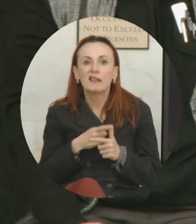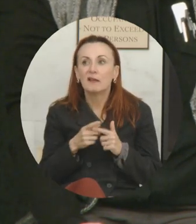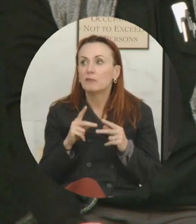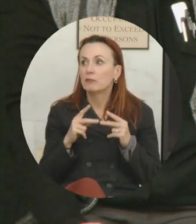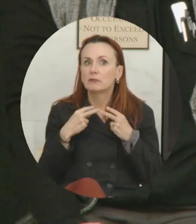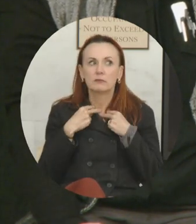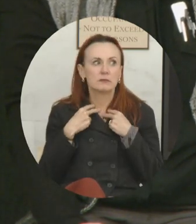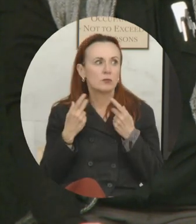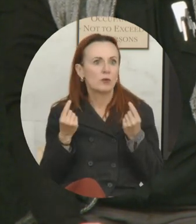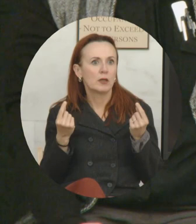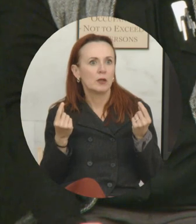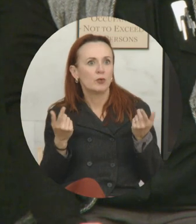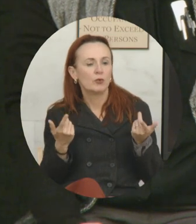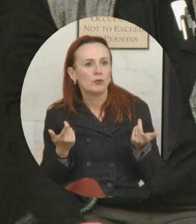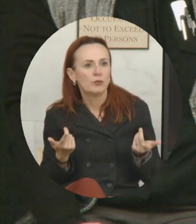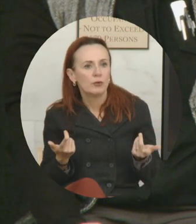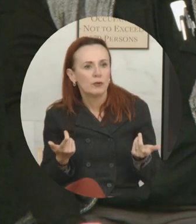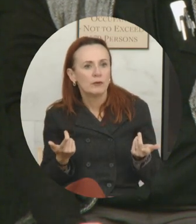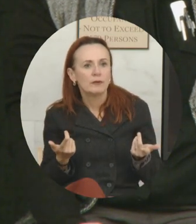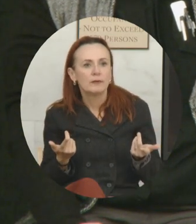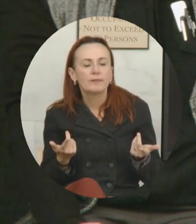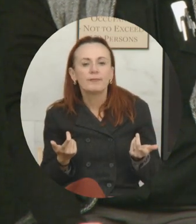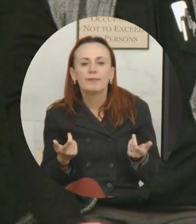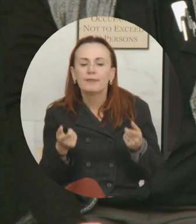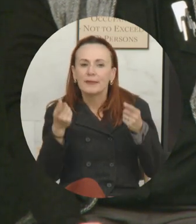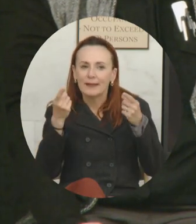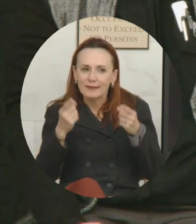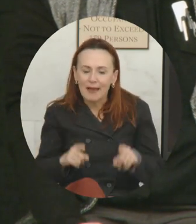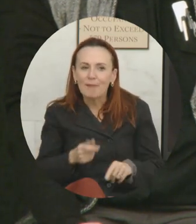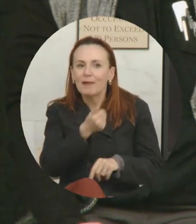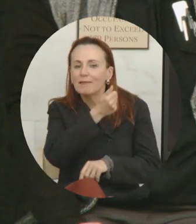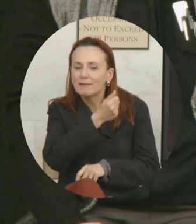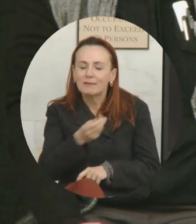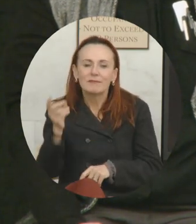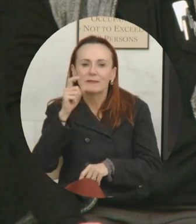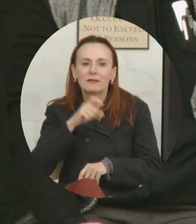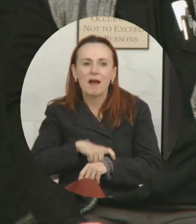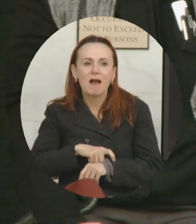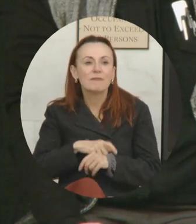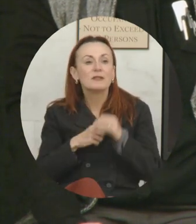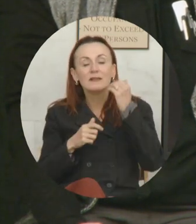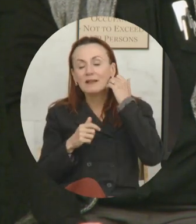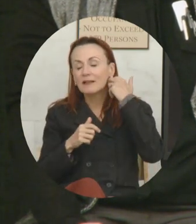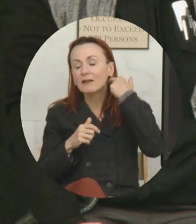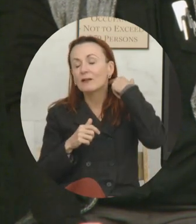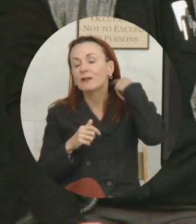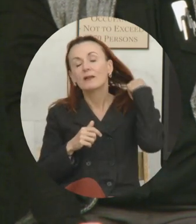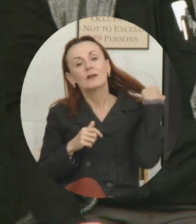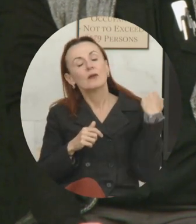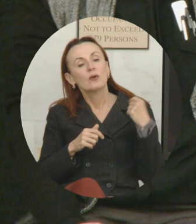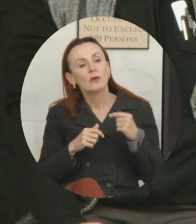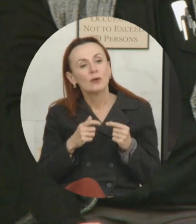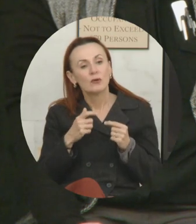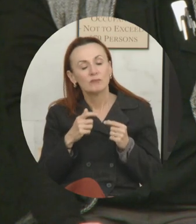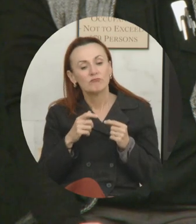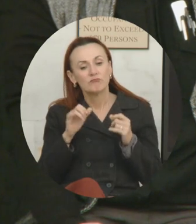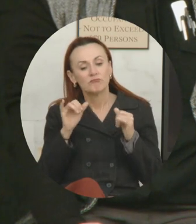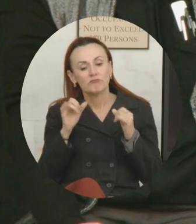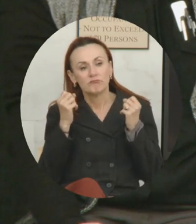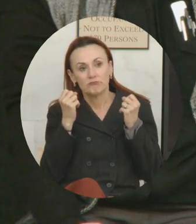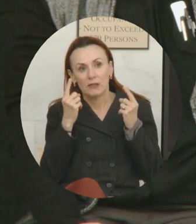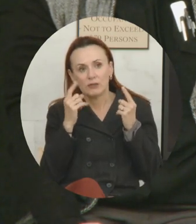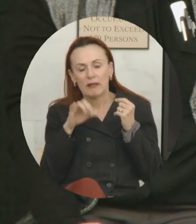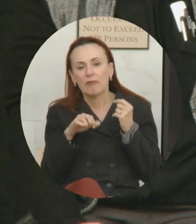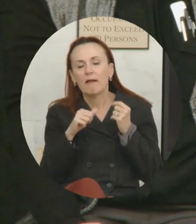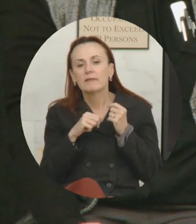in. And it's happened up and down the state at various times. Now, recognizing that, I will